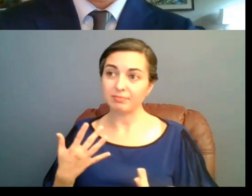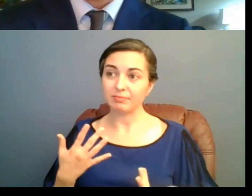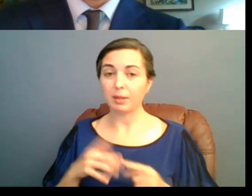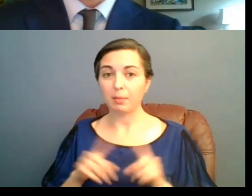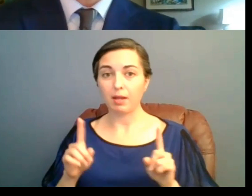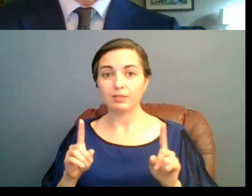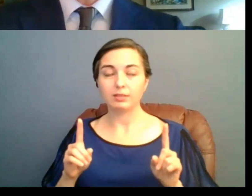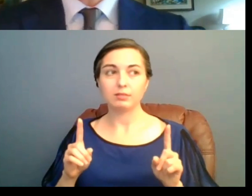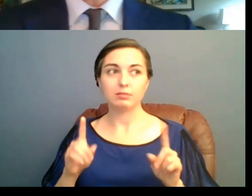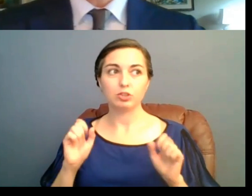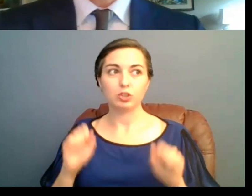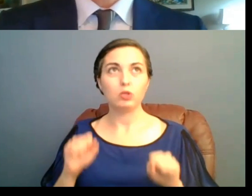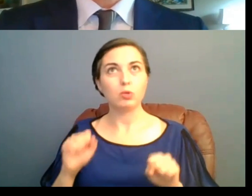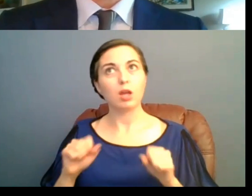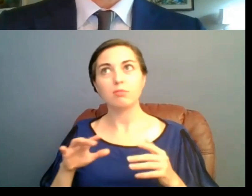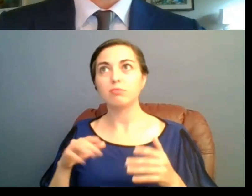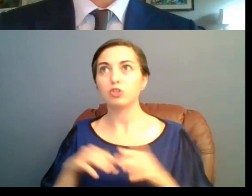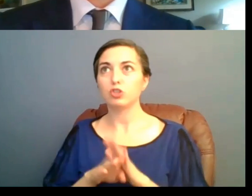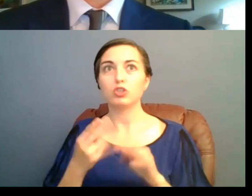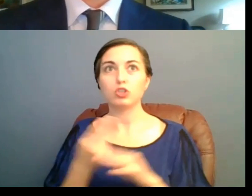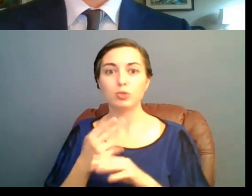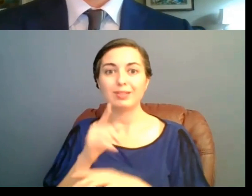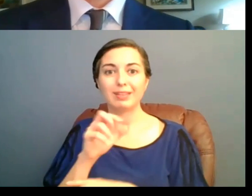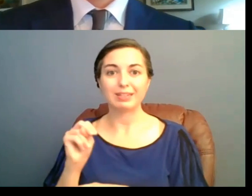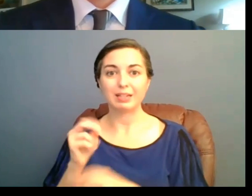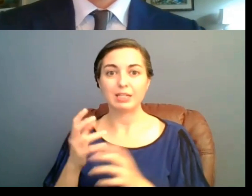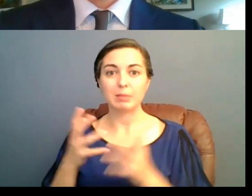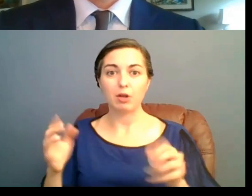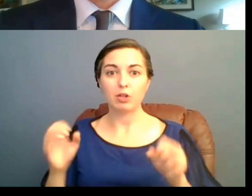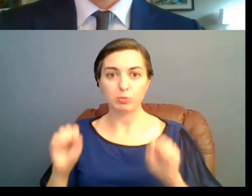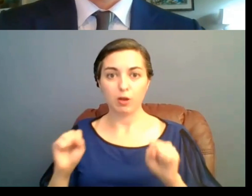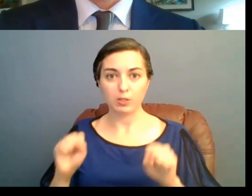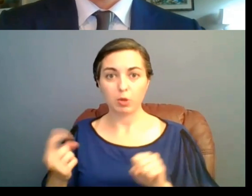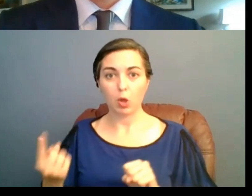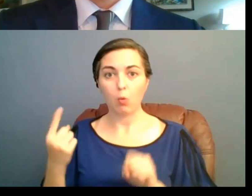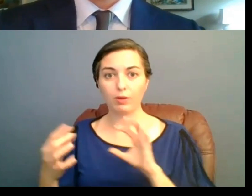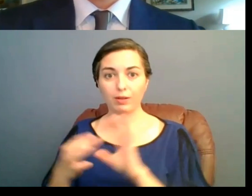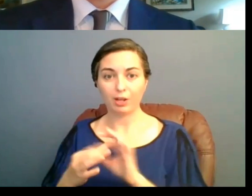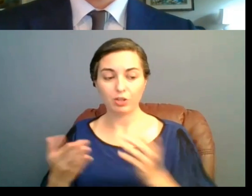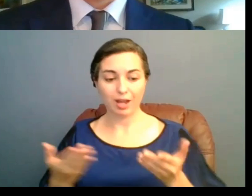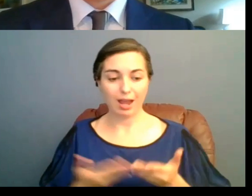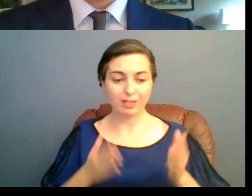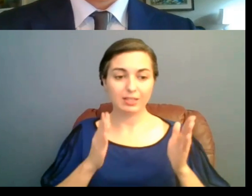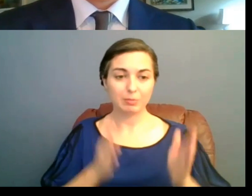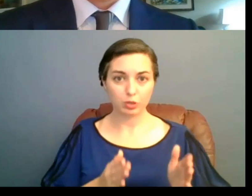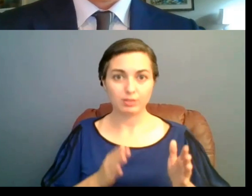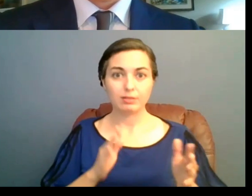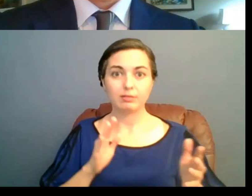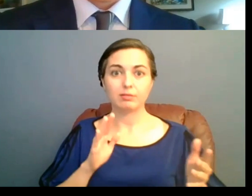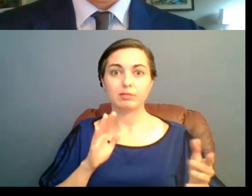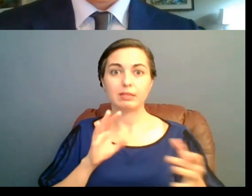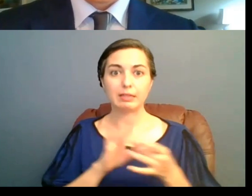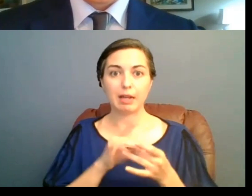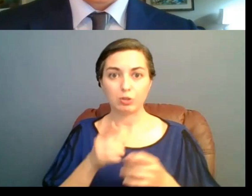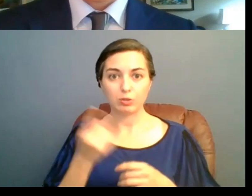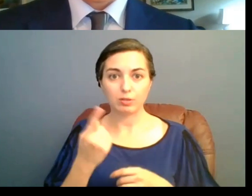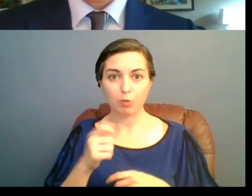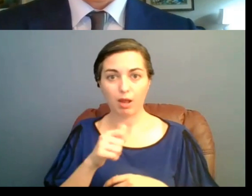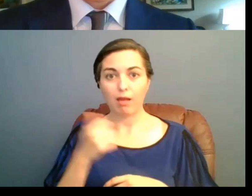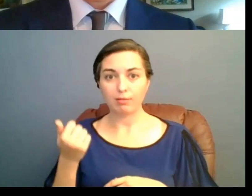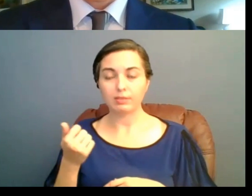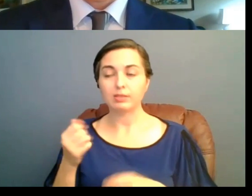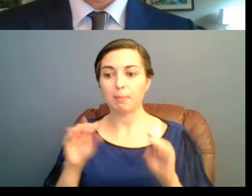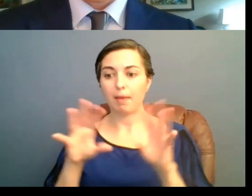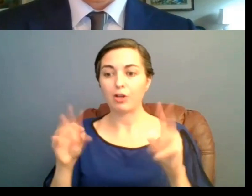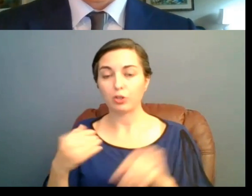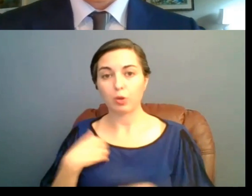LinkedIn as much as possible. You make one connection, you ask that person to introduce you to someone else. Magically, you have 2, and it just goes on and on and on. If you're